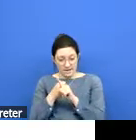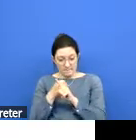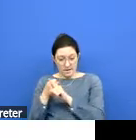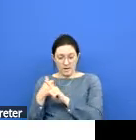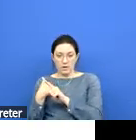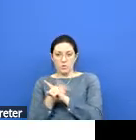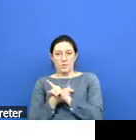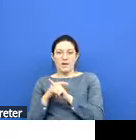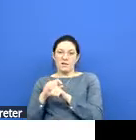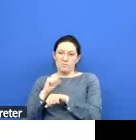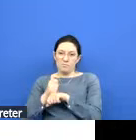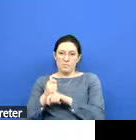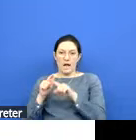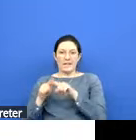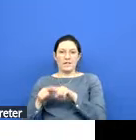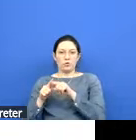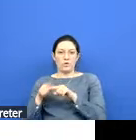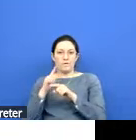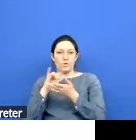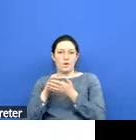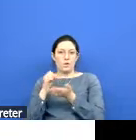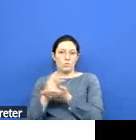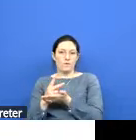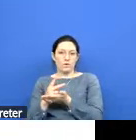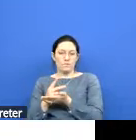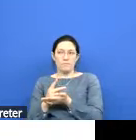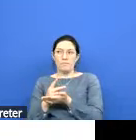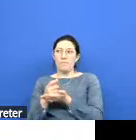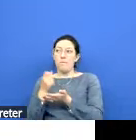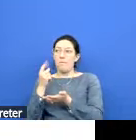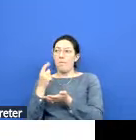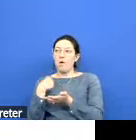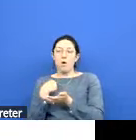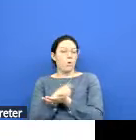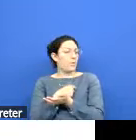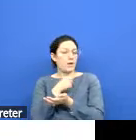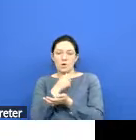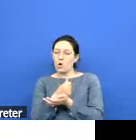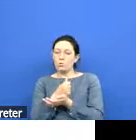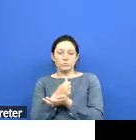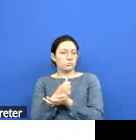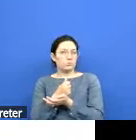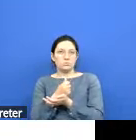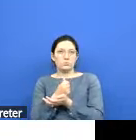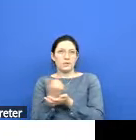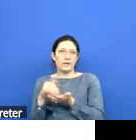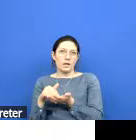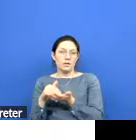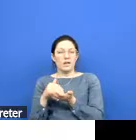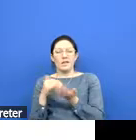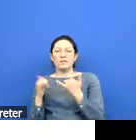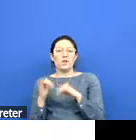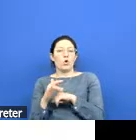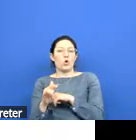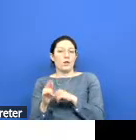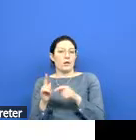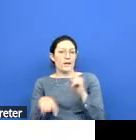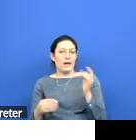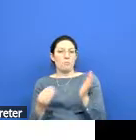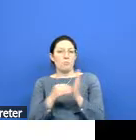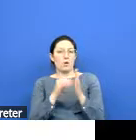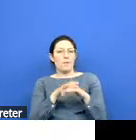those conditions of the approval. But we don't, again, it's too early to have them on this